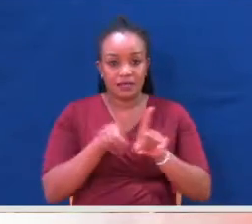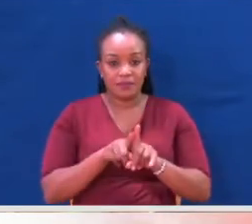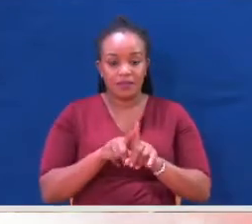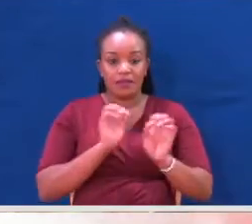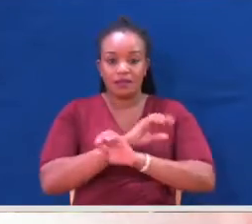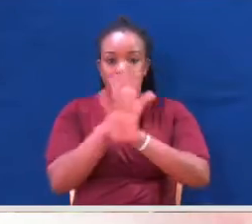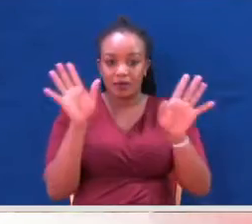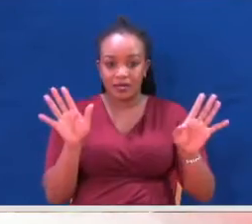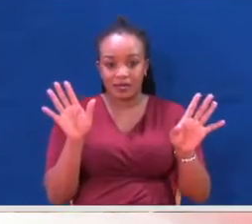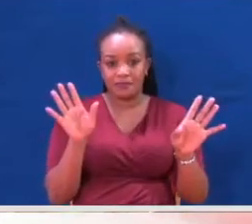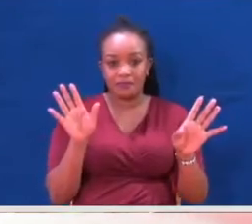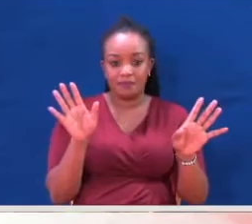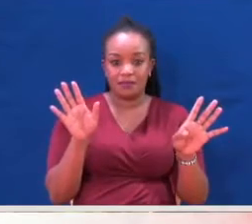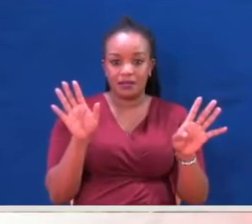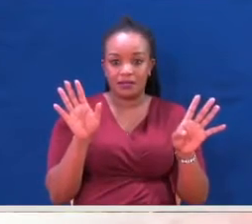Ridge,